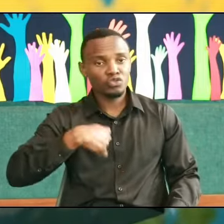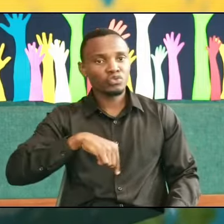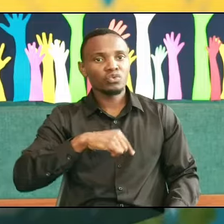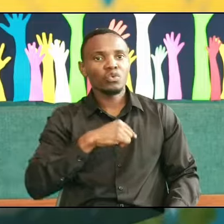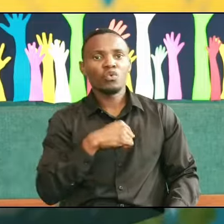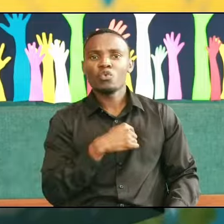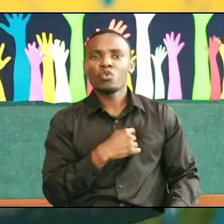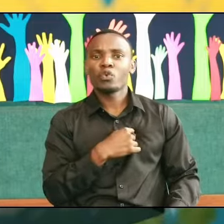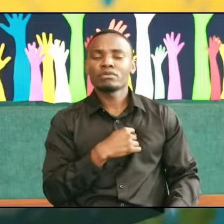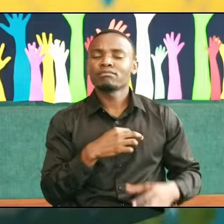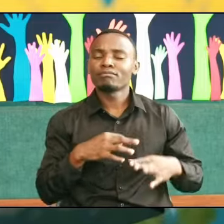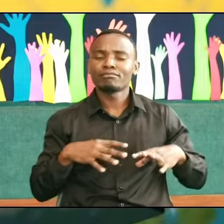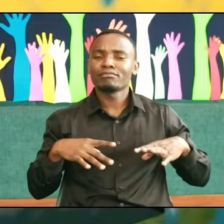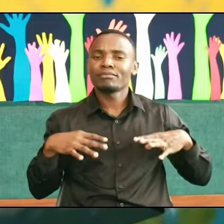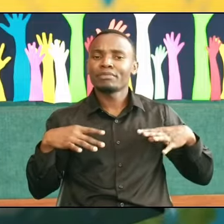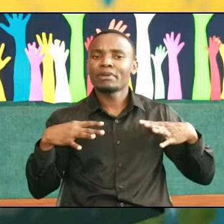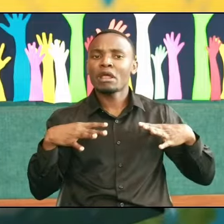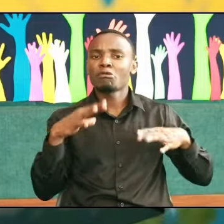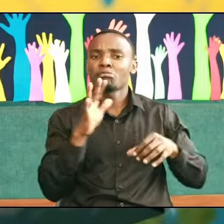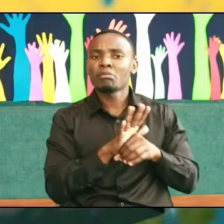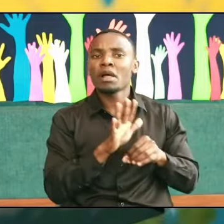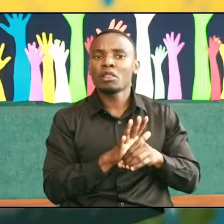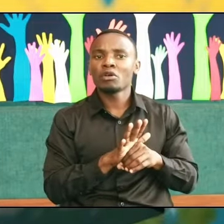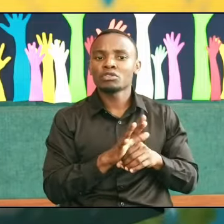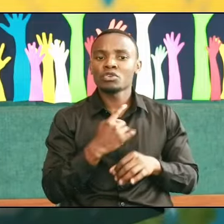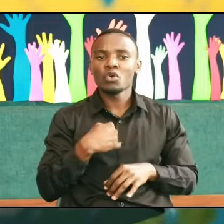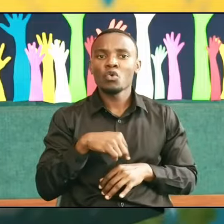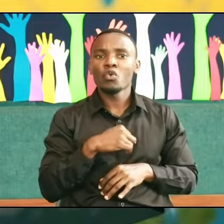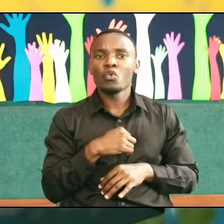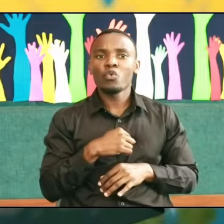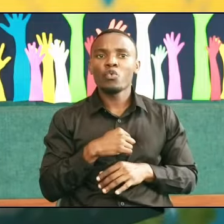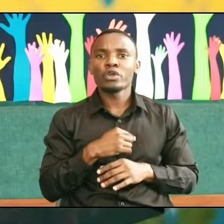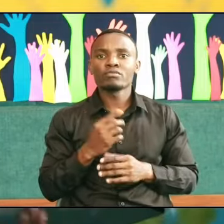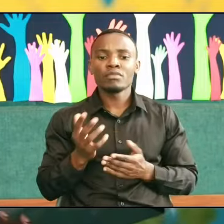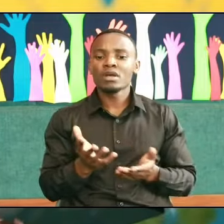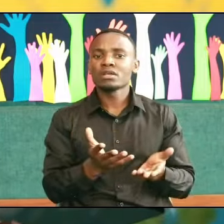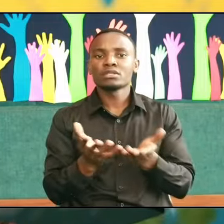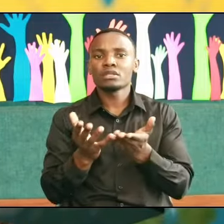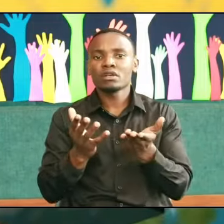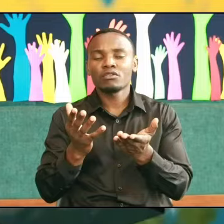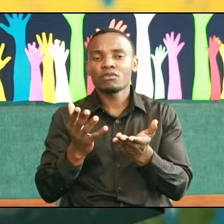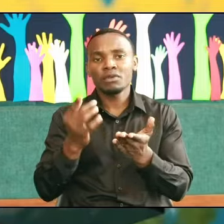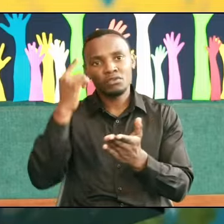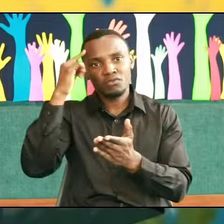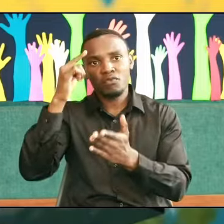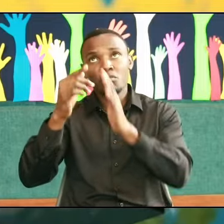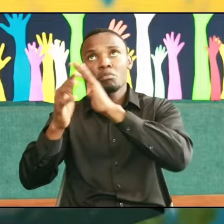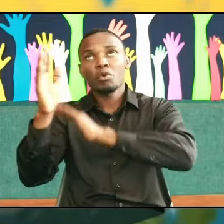of ourselves. We have not sacrificed ourselves on the altar of sacrifice.